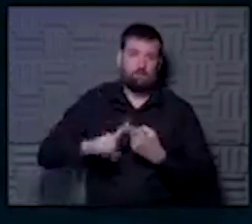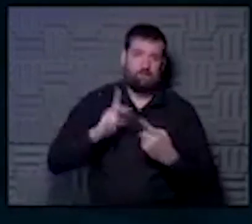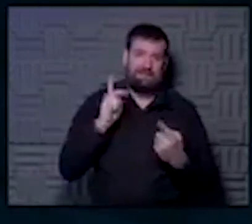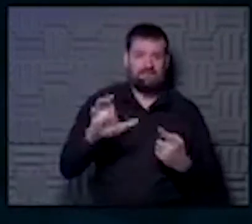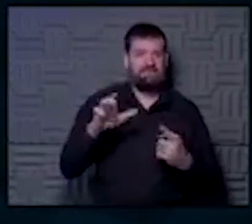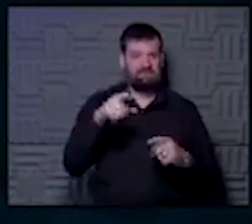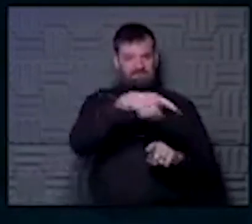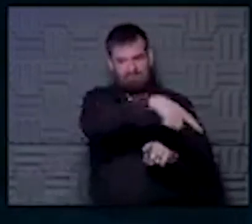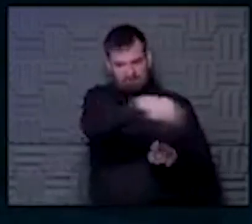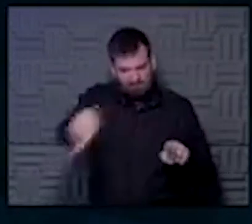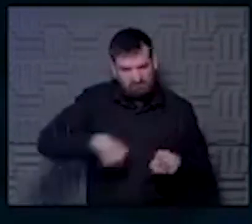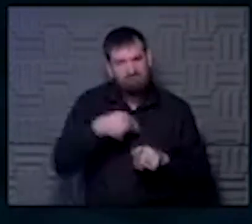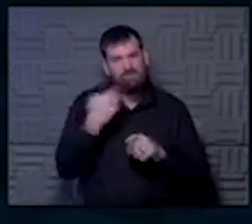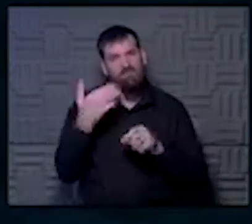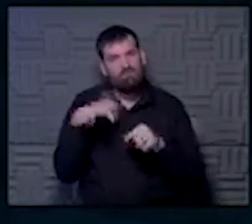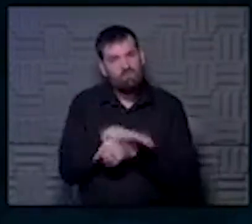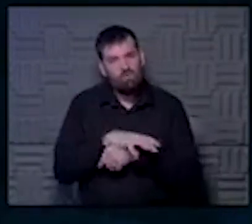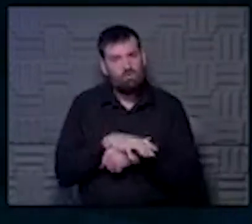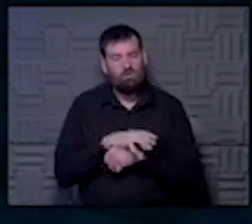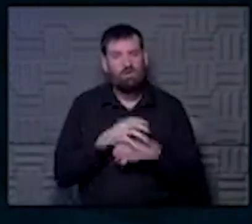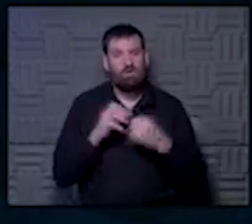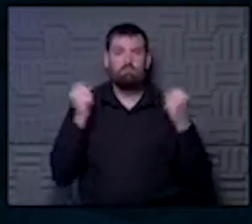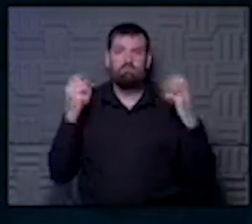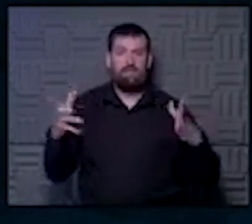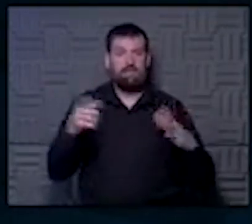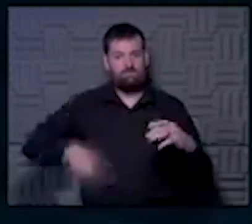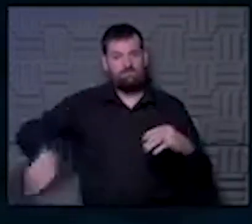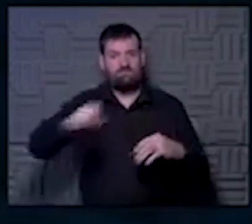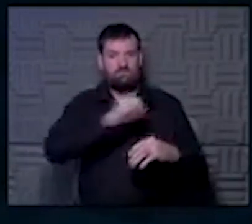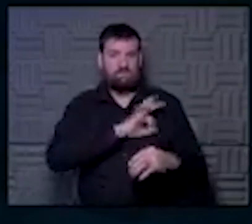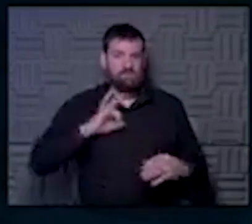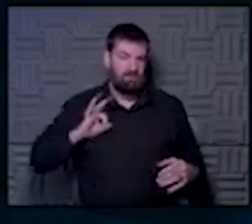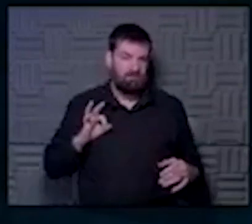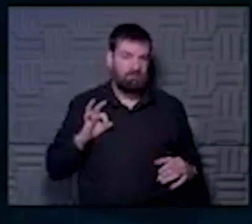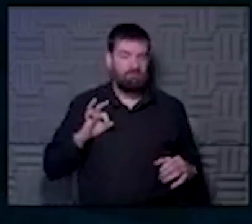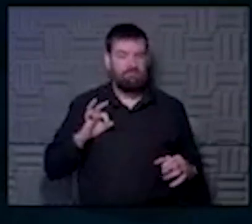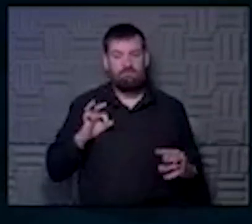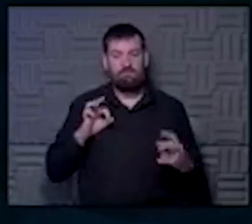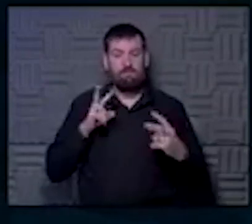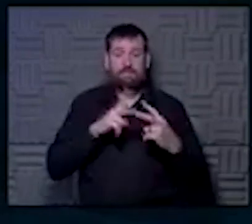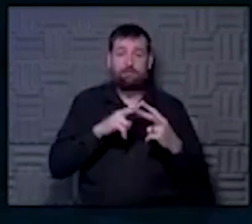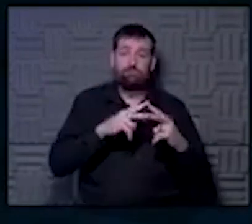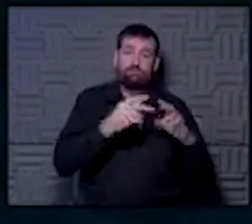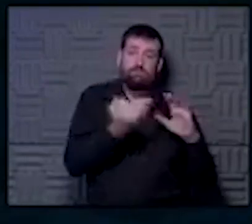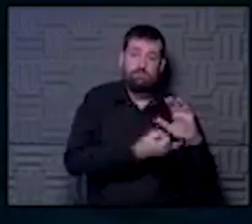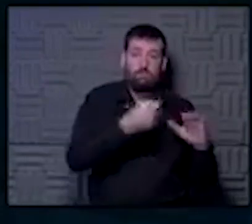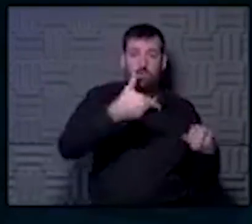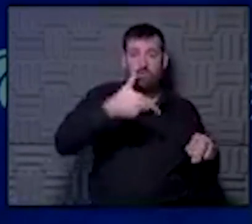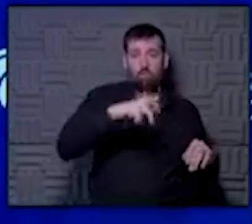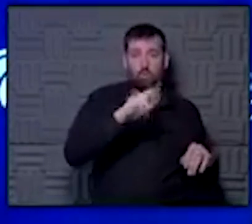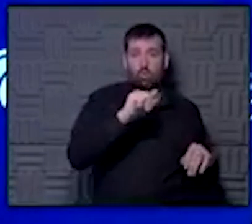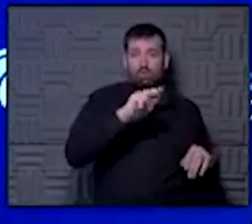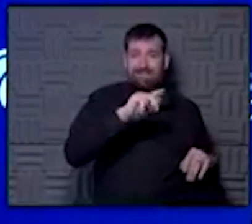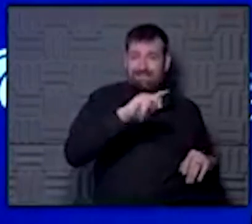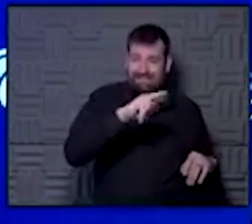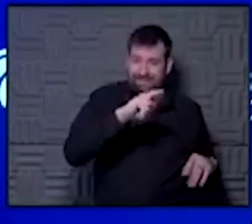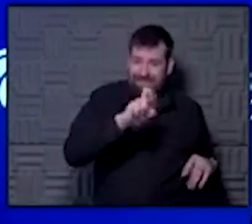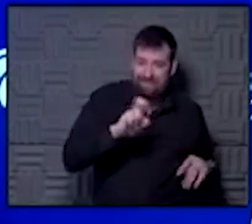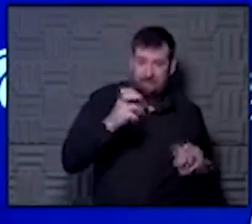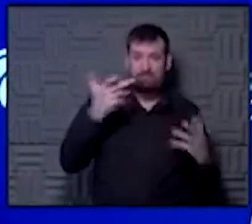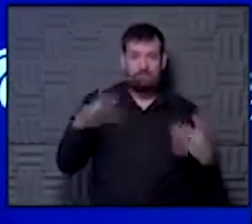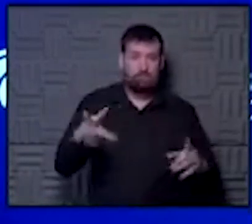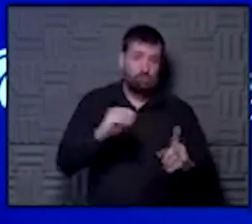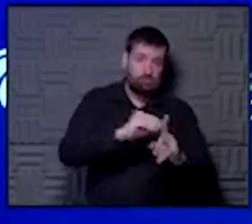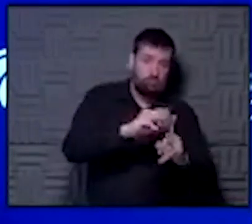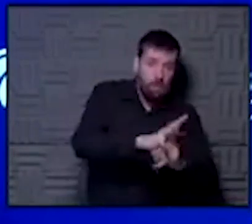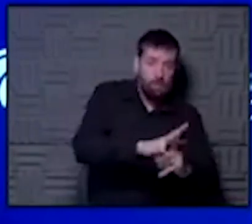full. And many places have a number of their staff who are out because they're either on quarantine because they've been they've been